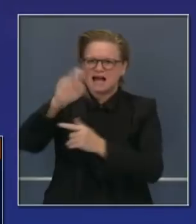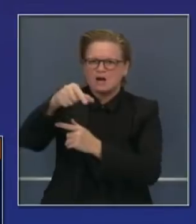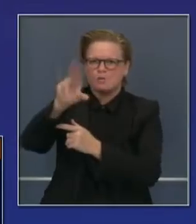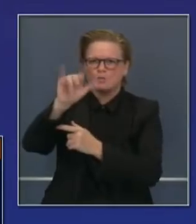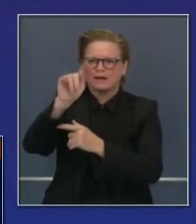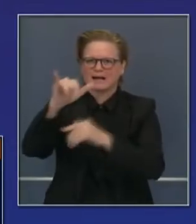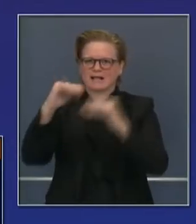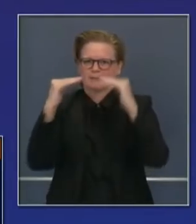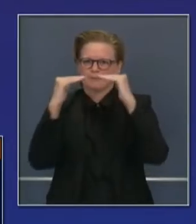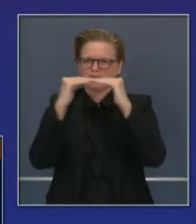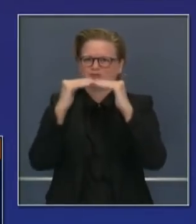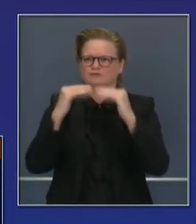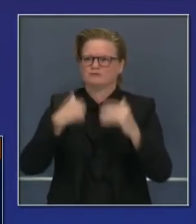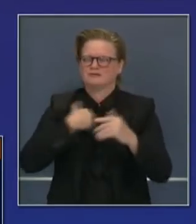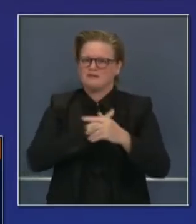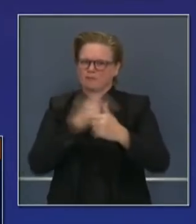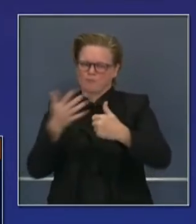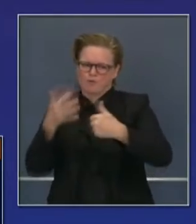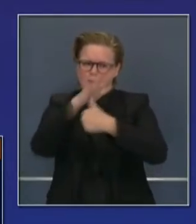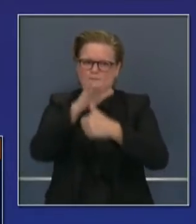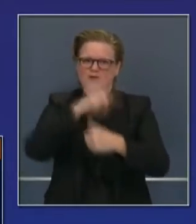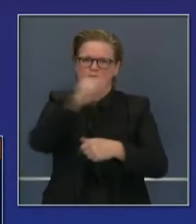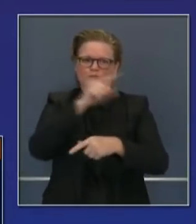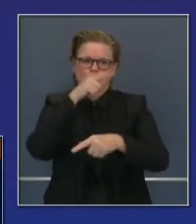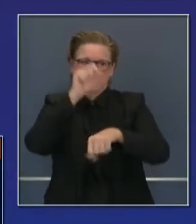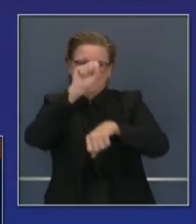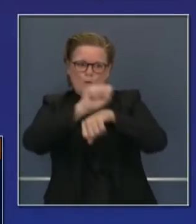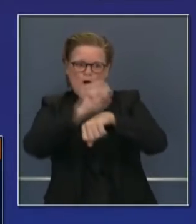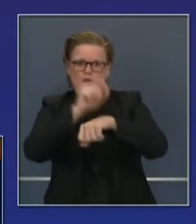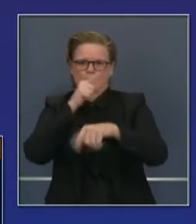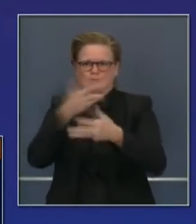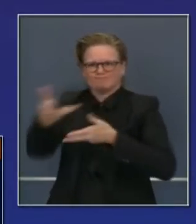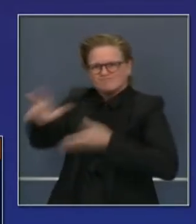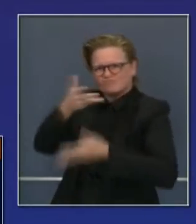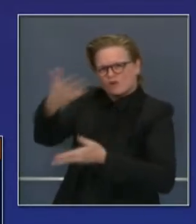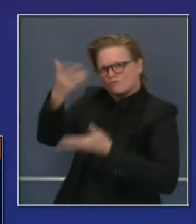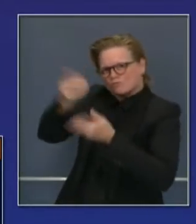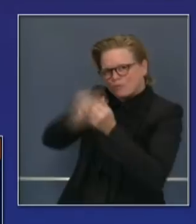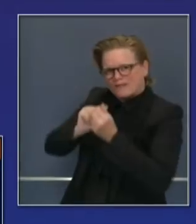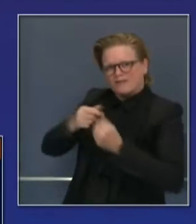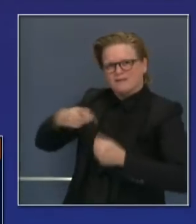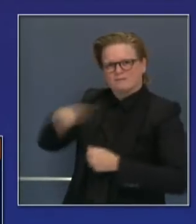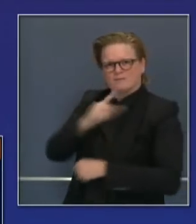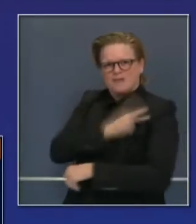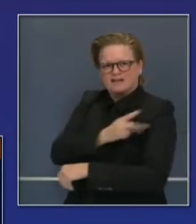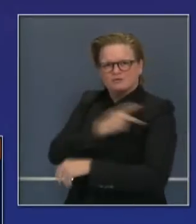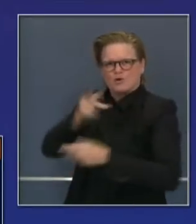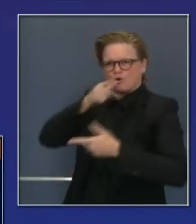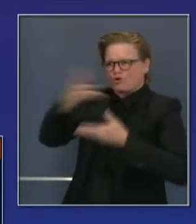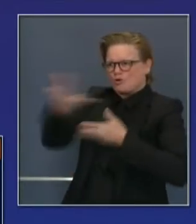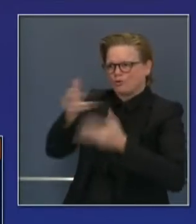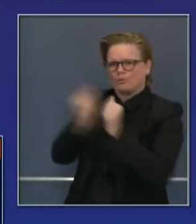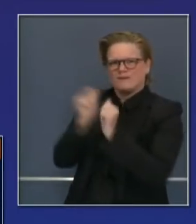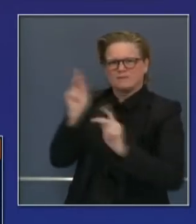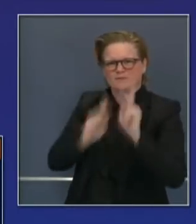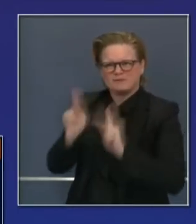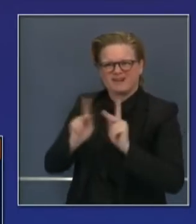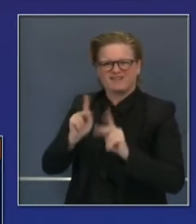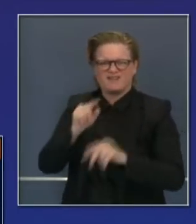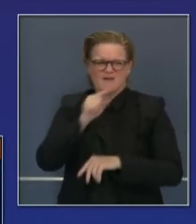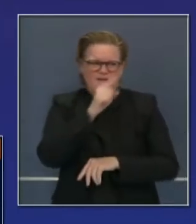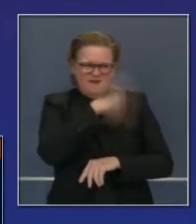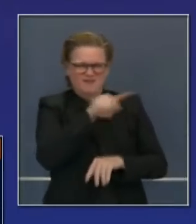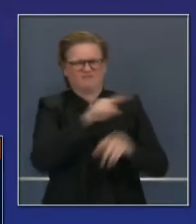that are most in need. And the real heroes in this pandemic are frontline healthcare workers. And those are the folks